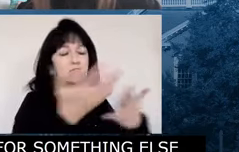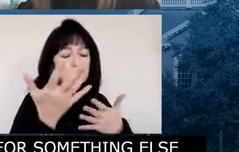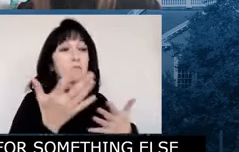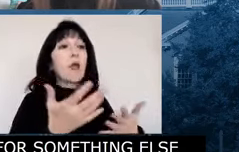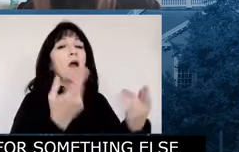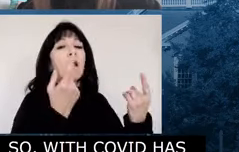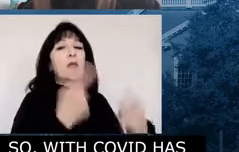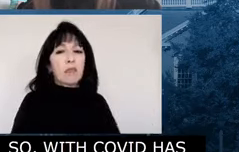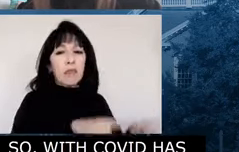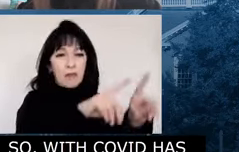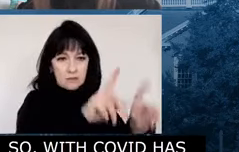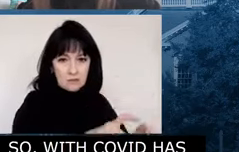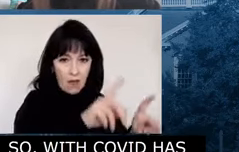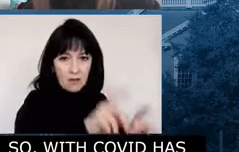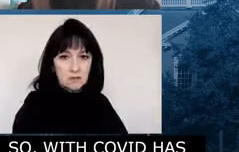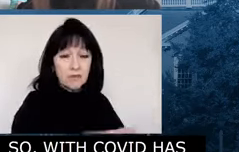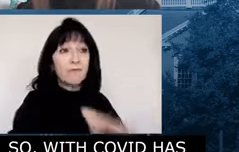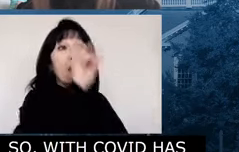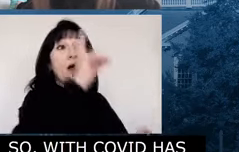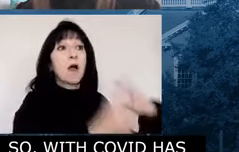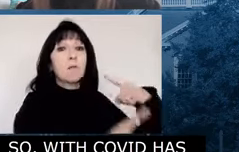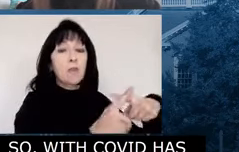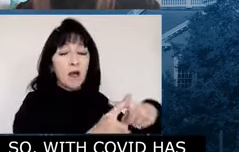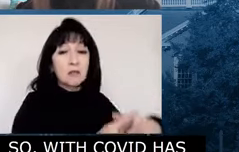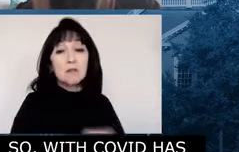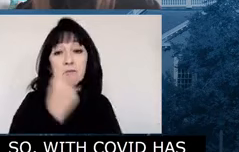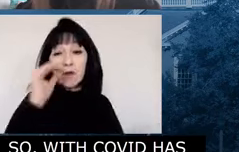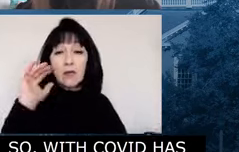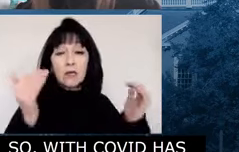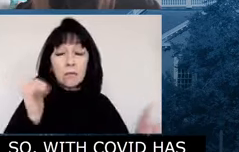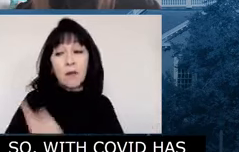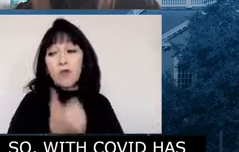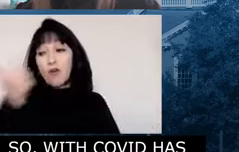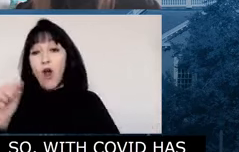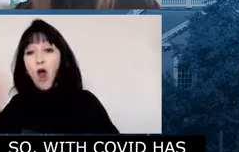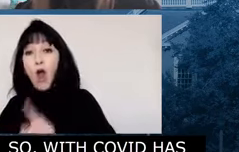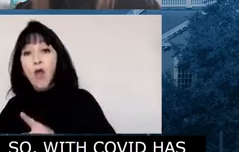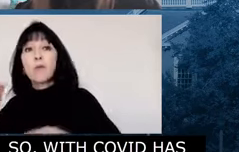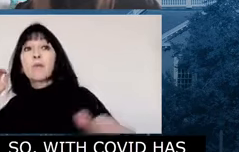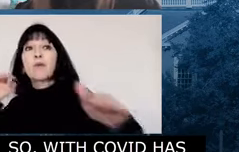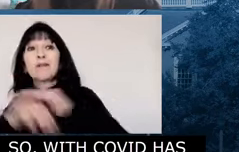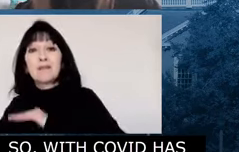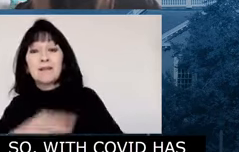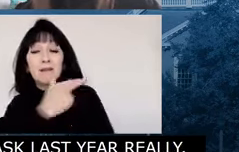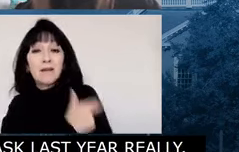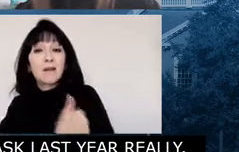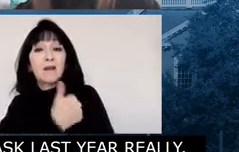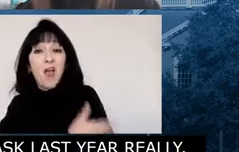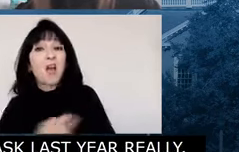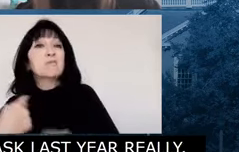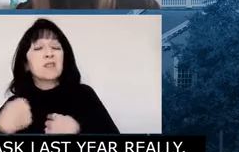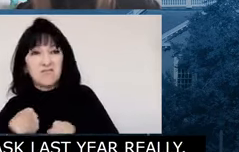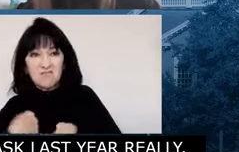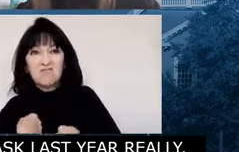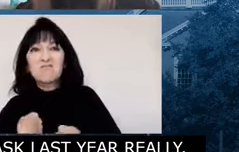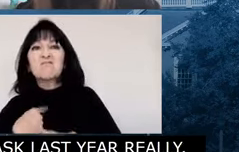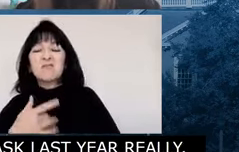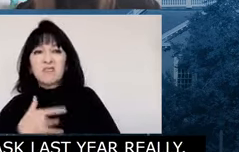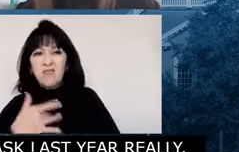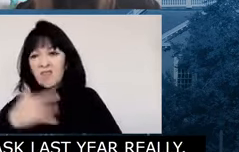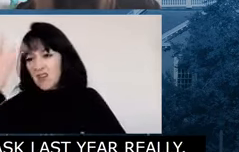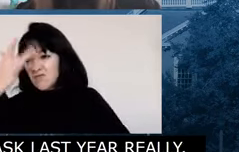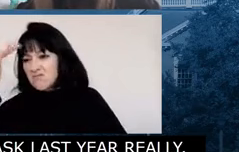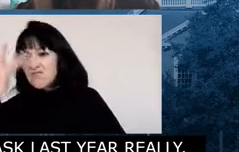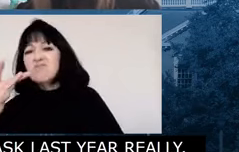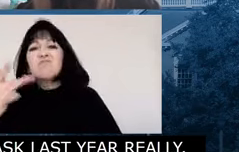more relevant this year. I'm not sure it makes a difference to how we react. The hospitals still have those patients,